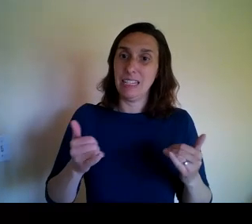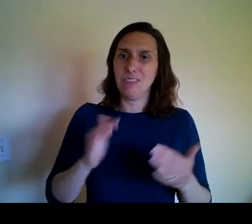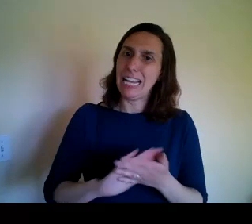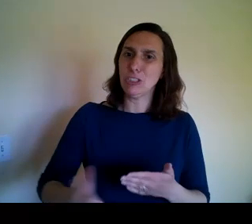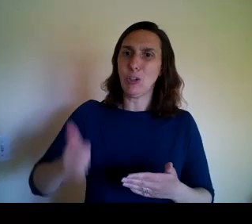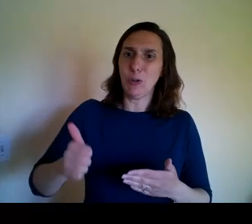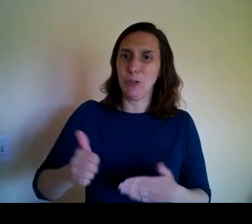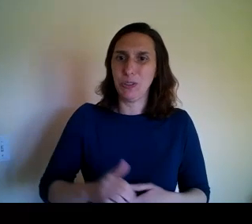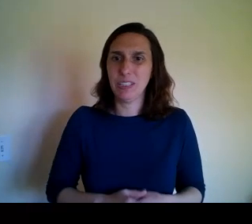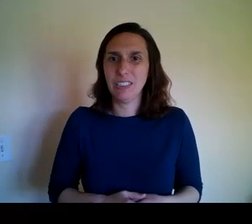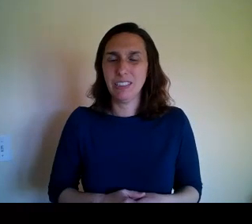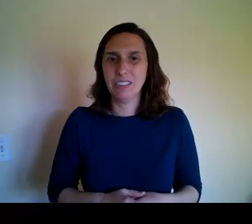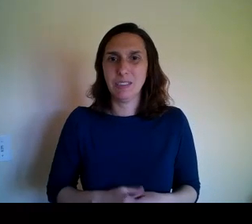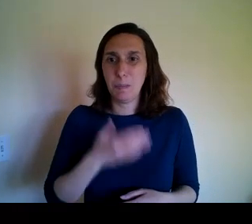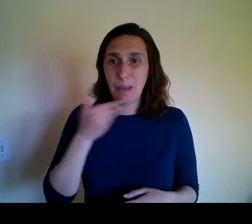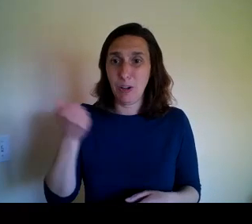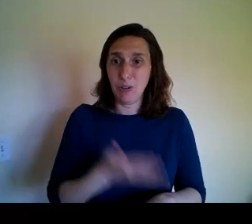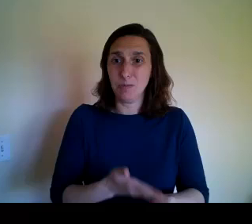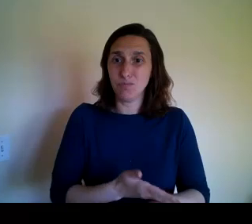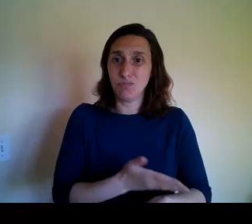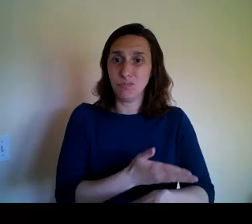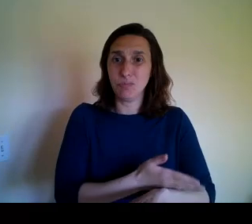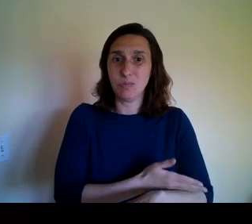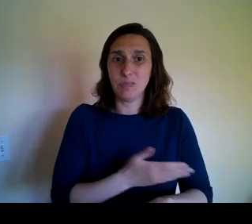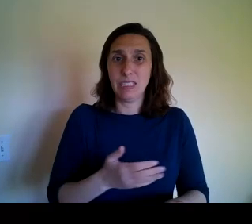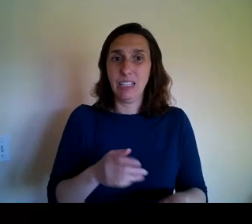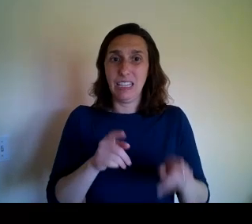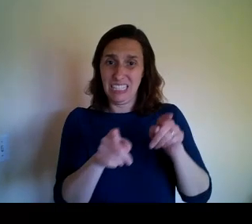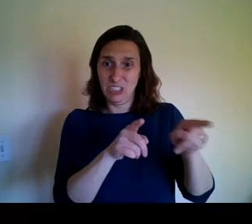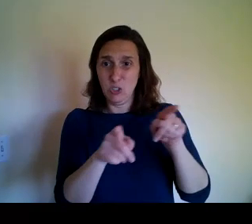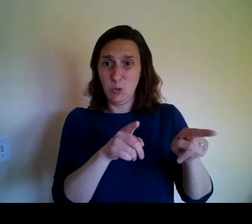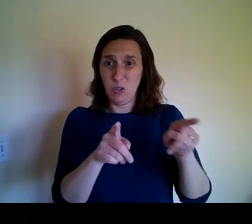Nicer, right? Let's notice these things are kind of sort of the same now.